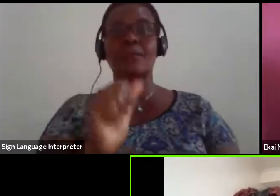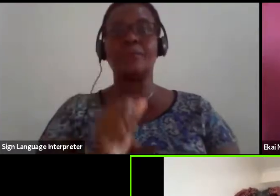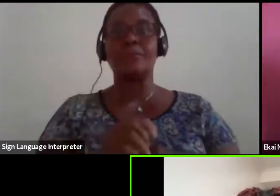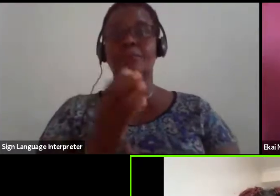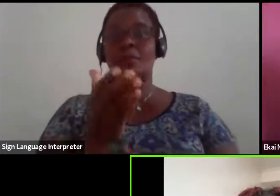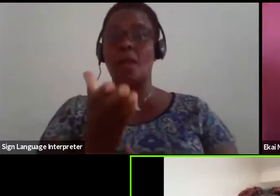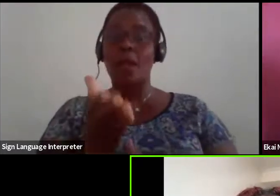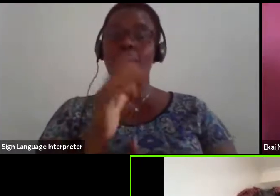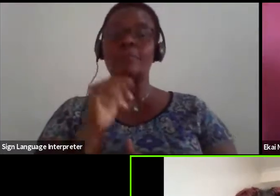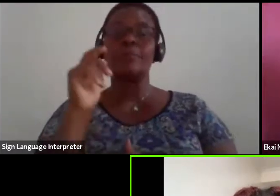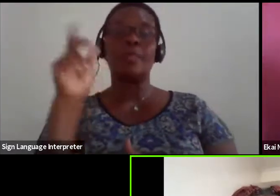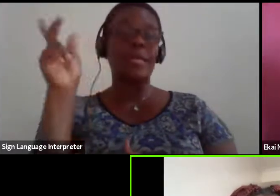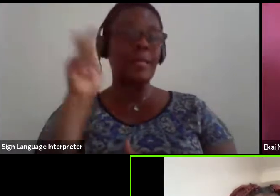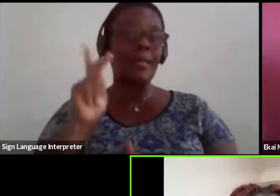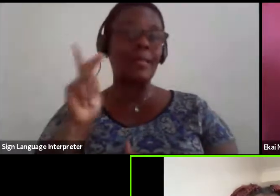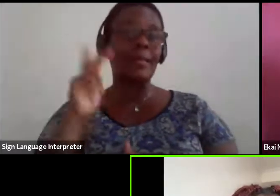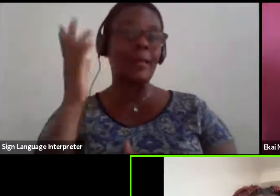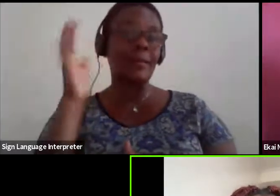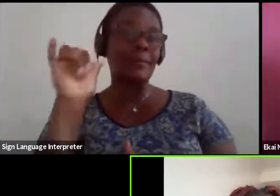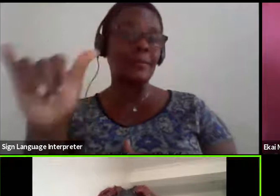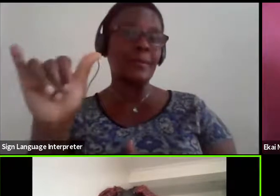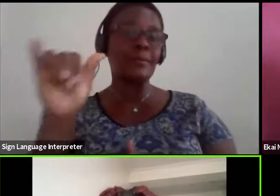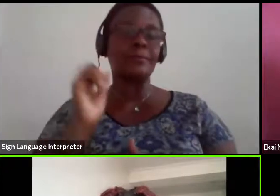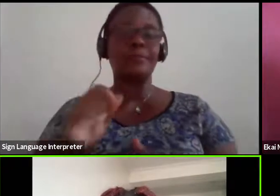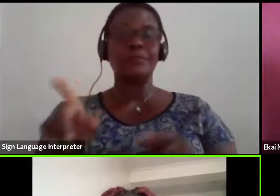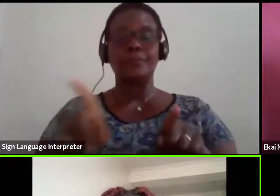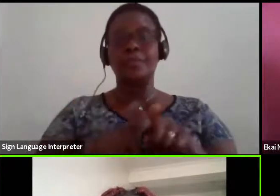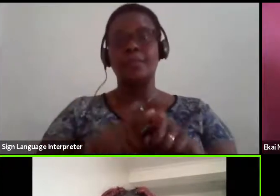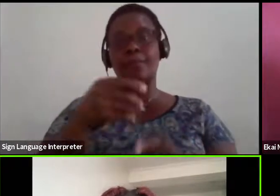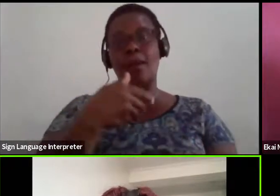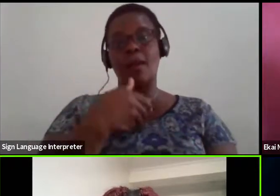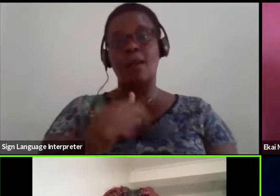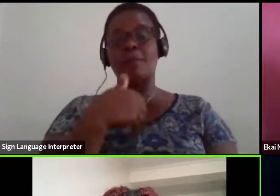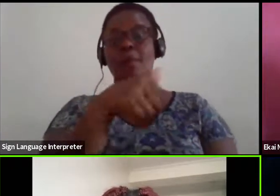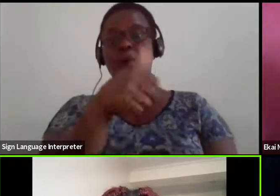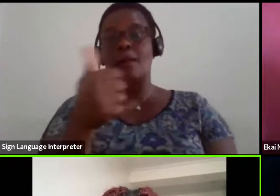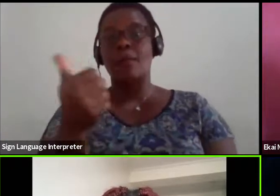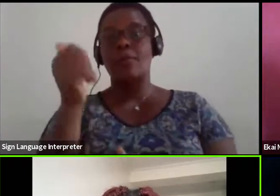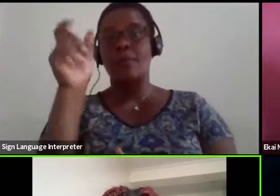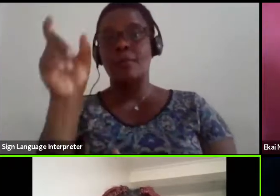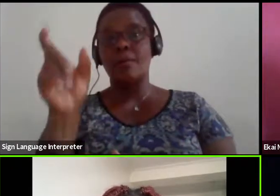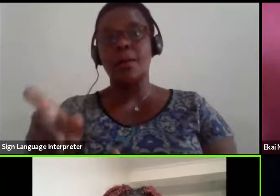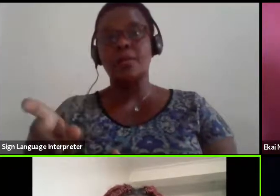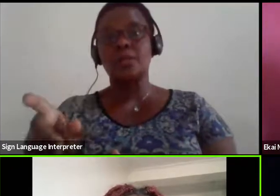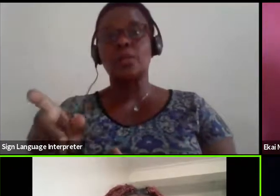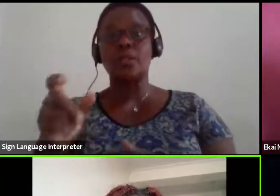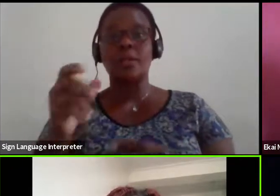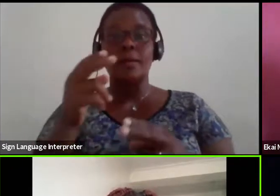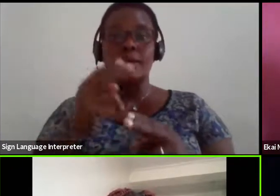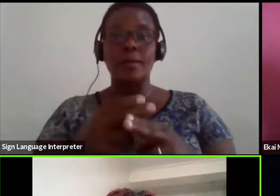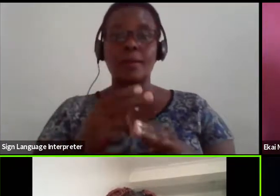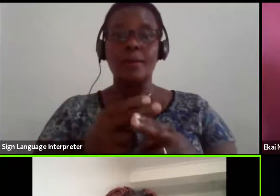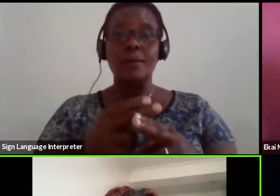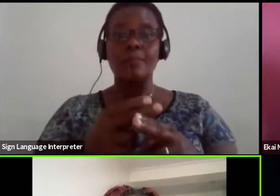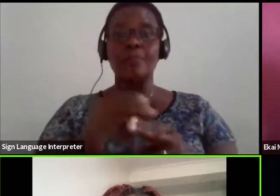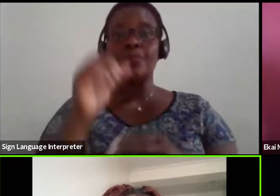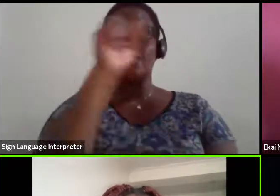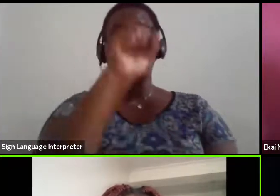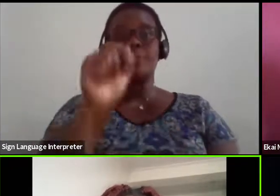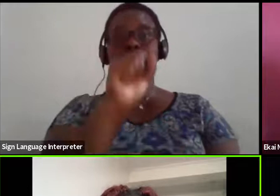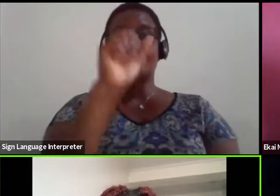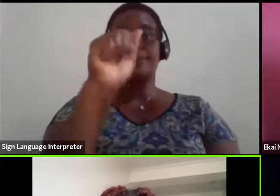And then we have another phenomenal person, Ms. Sandra, Kwikiriza, a feminist